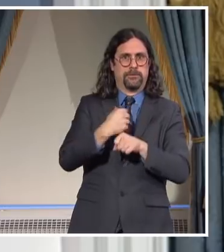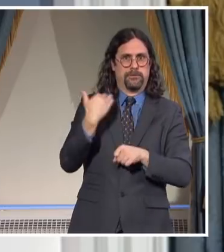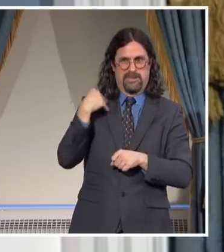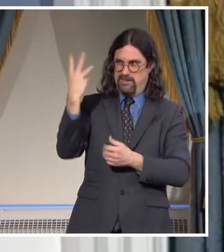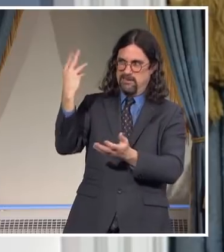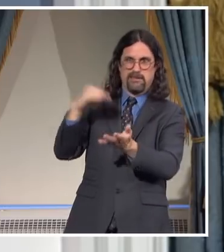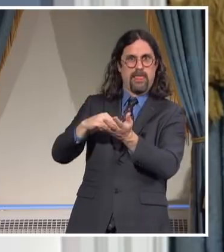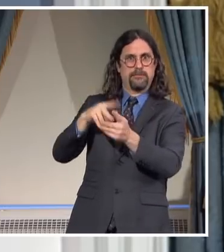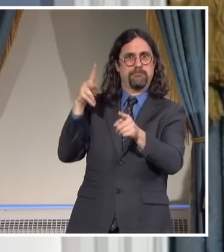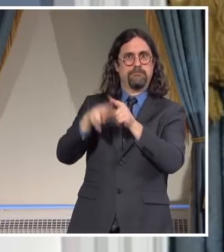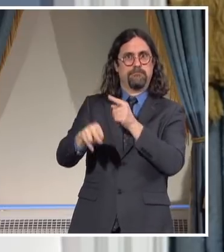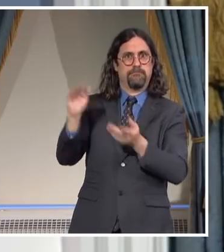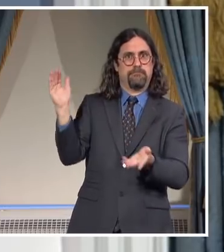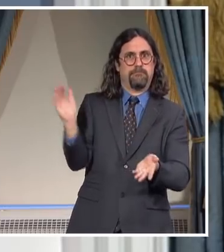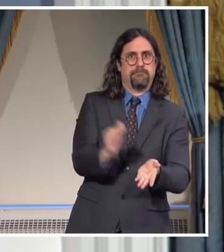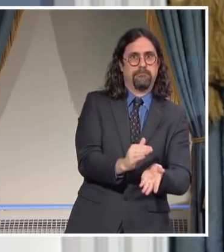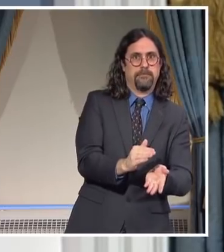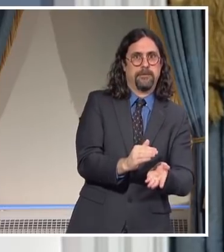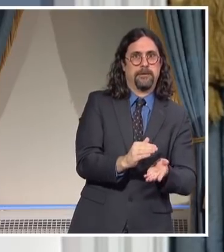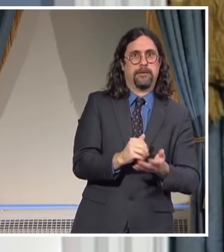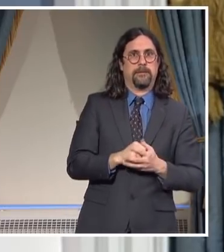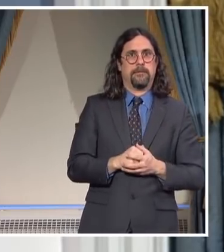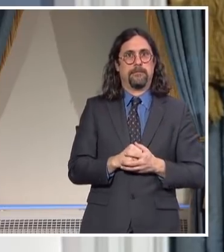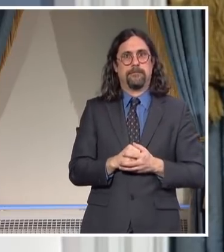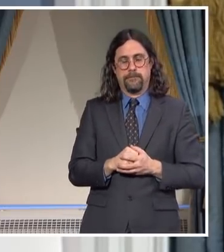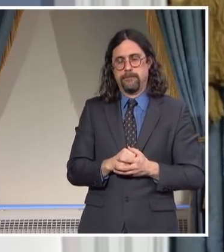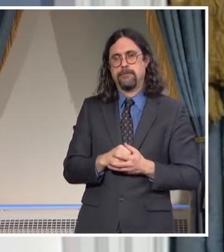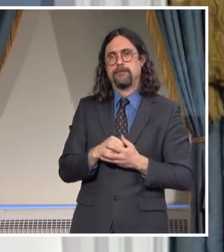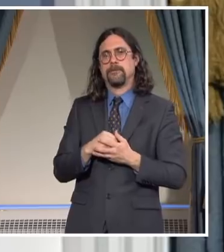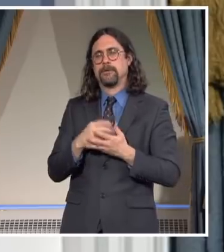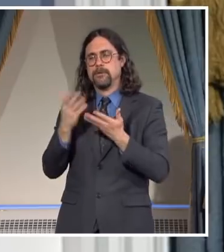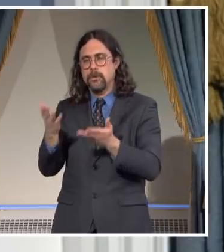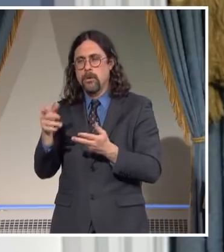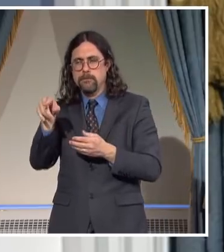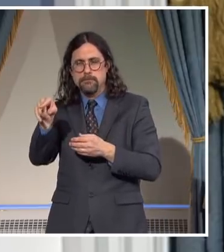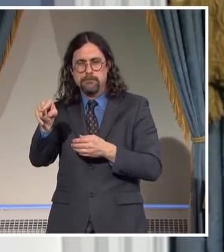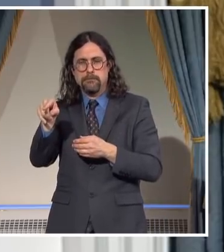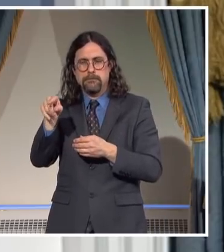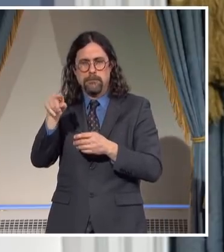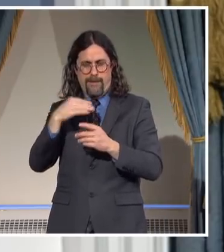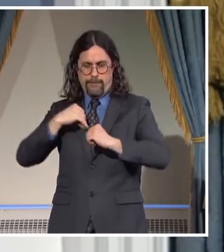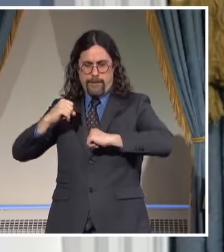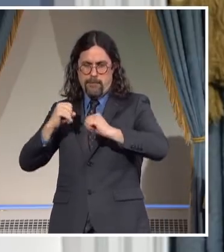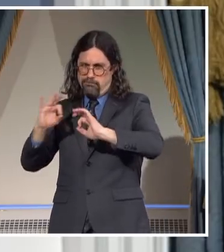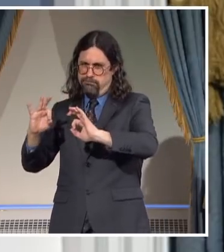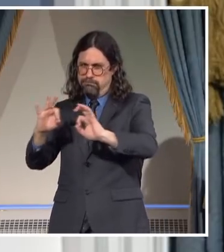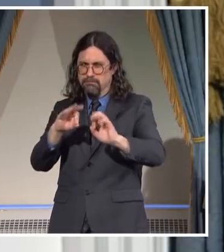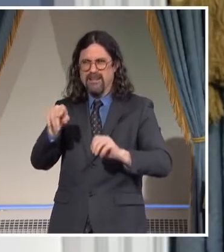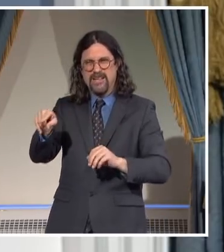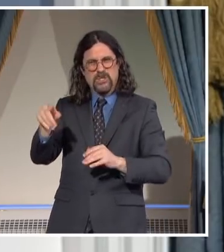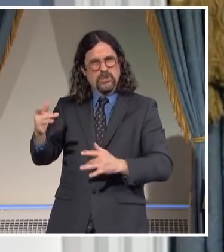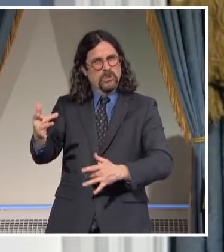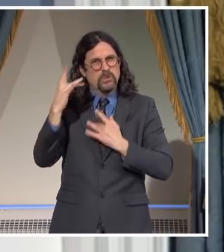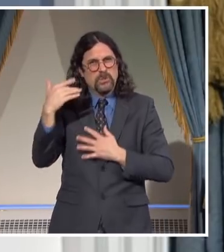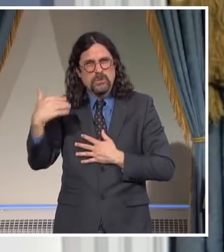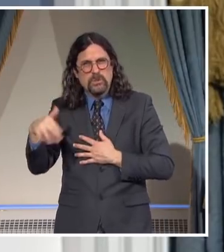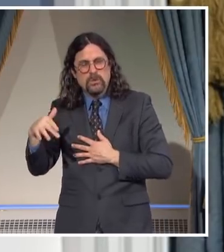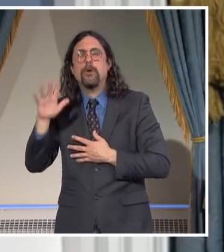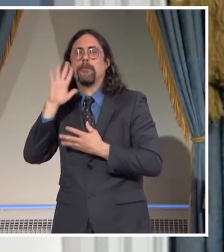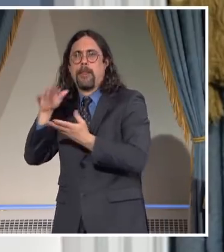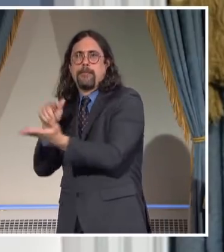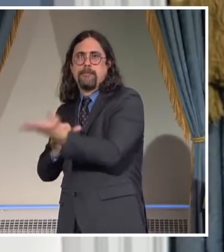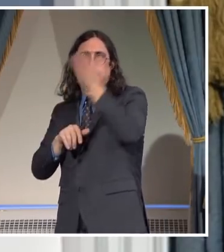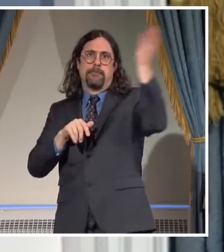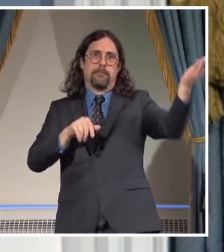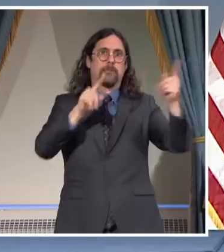better facility for taking care of someone who is very ill than trying to create a hospital on